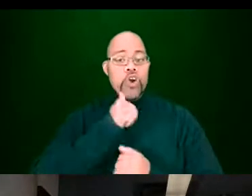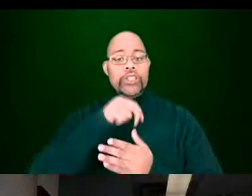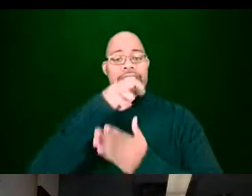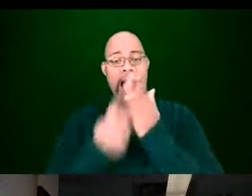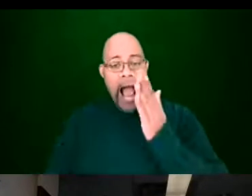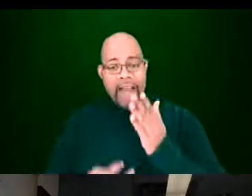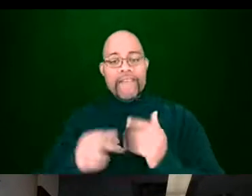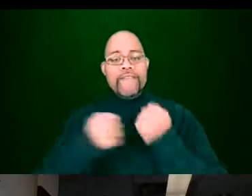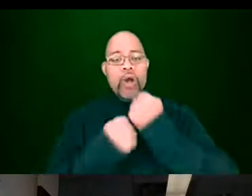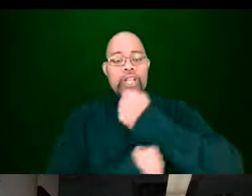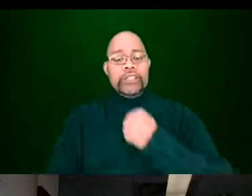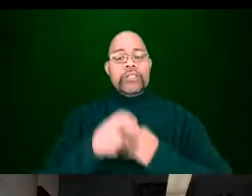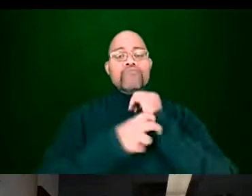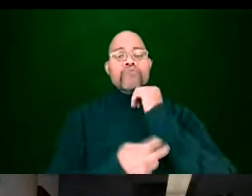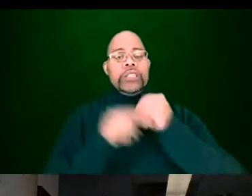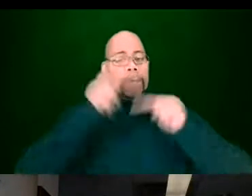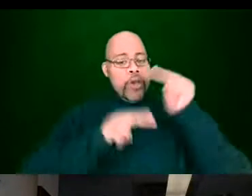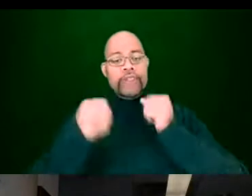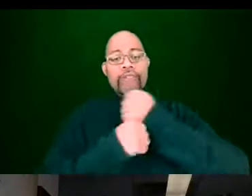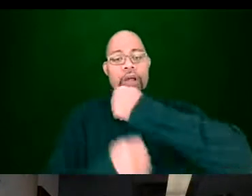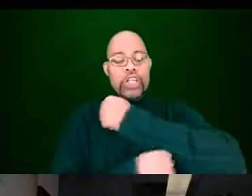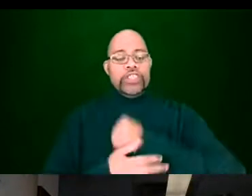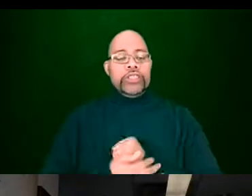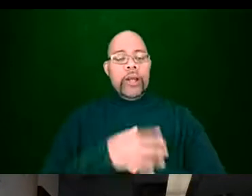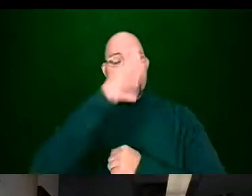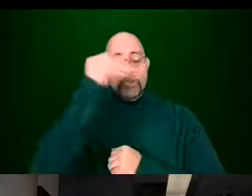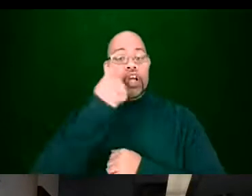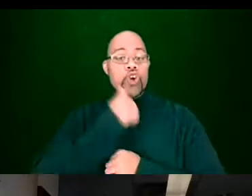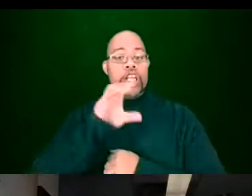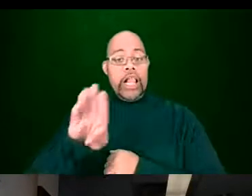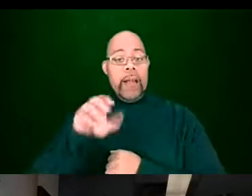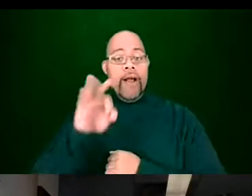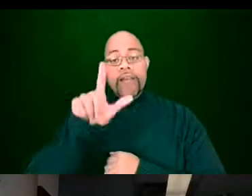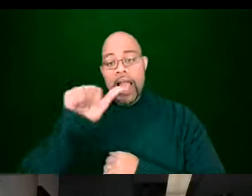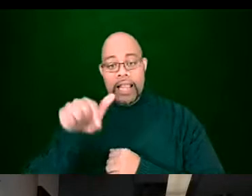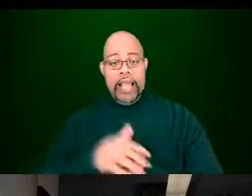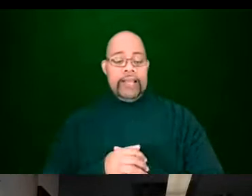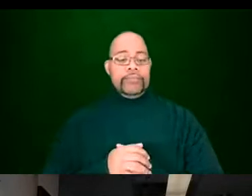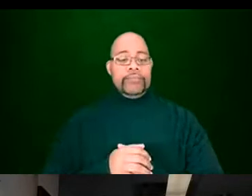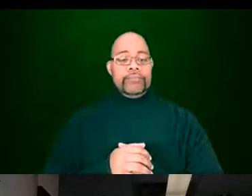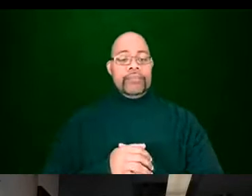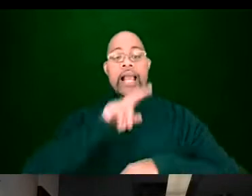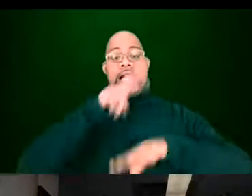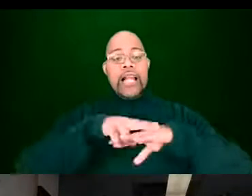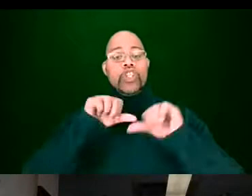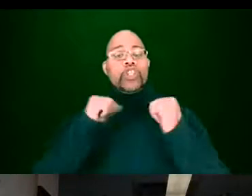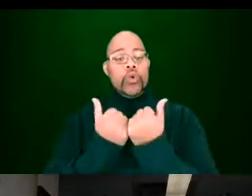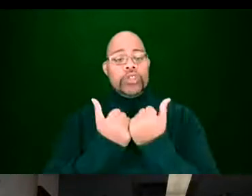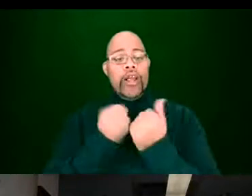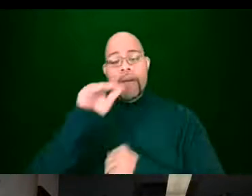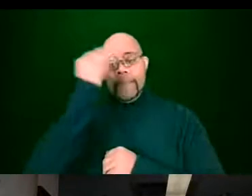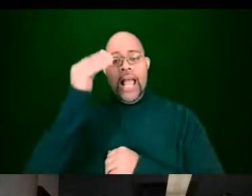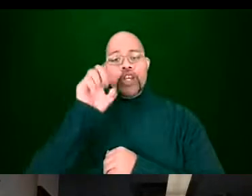Foundation, Bridge Builders Foundation, the Boys and Girls Club of Los Angeles, National Association of Black